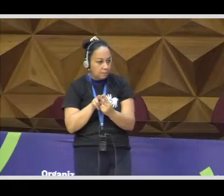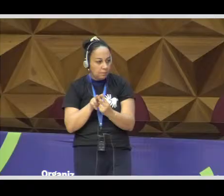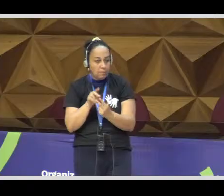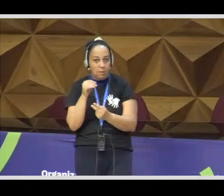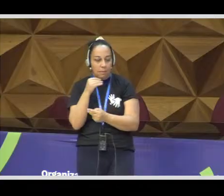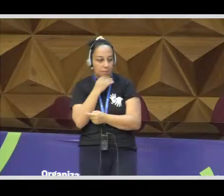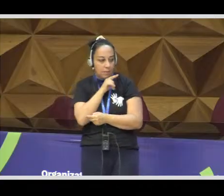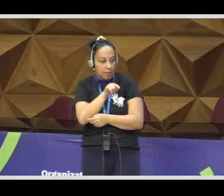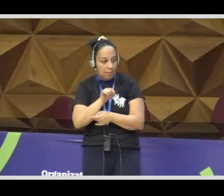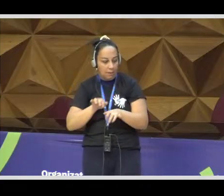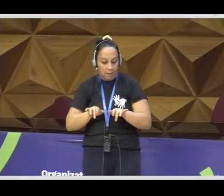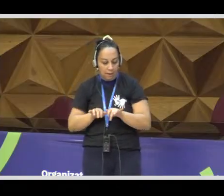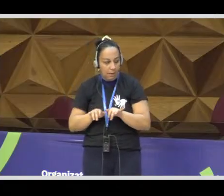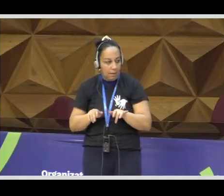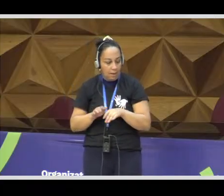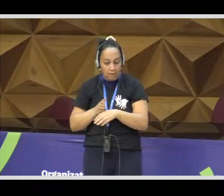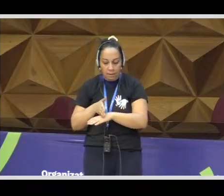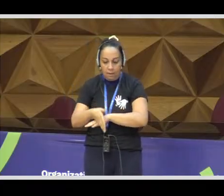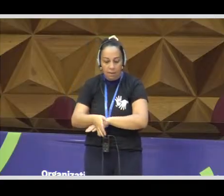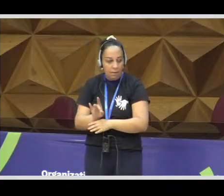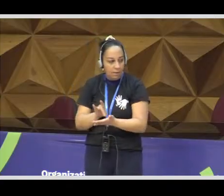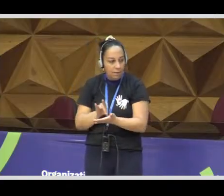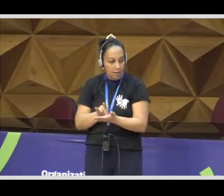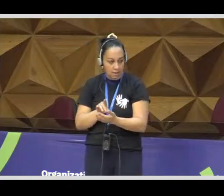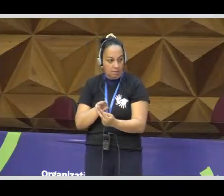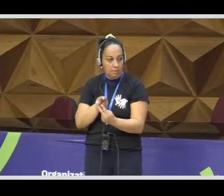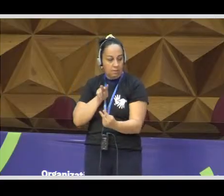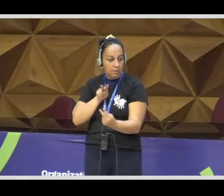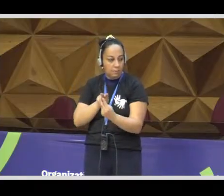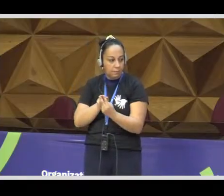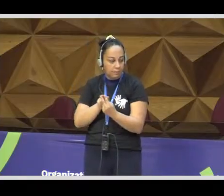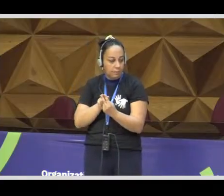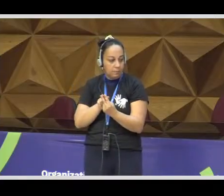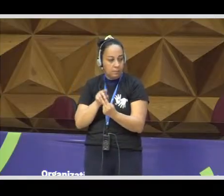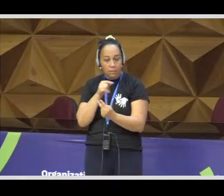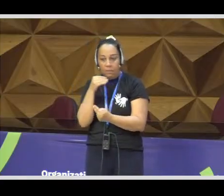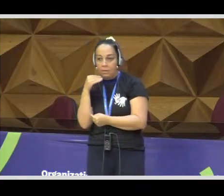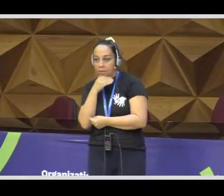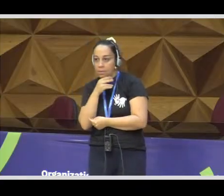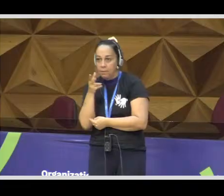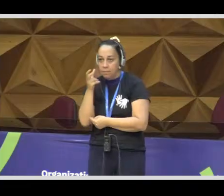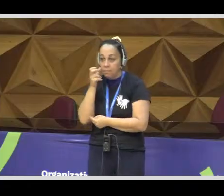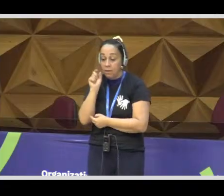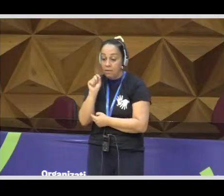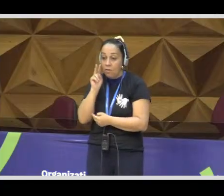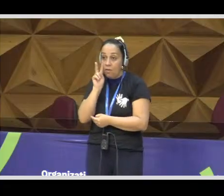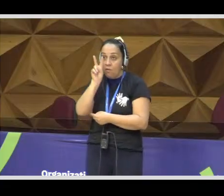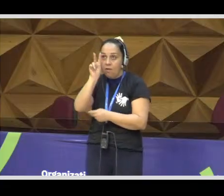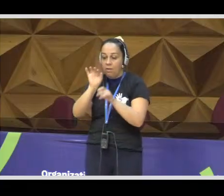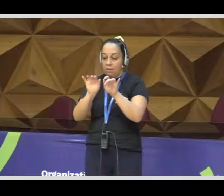can register it with a virtual model. So you can see the keyboard, type on a real keyboard, but in VR.